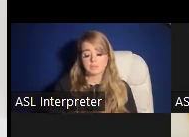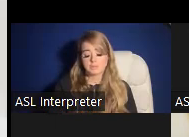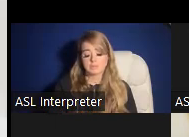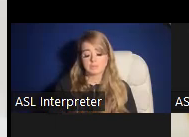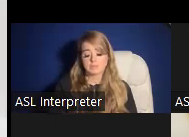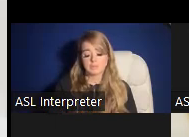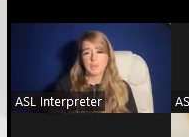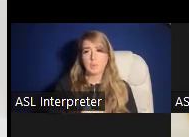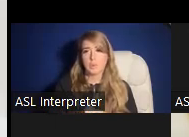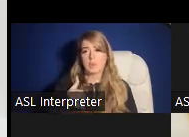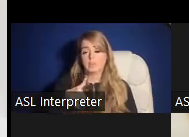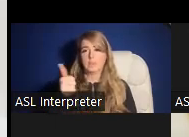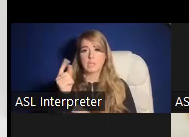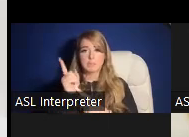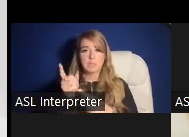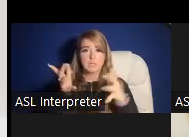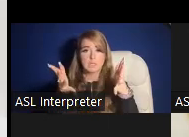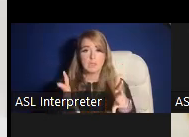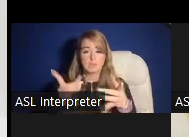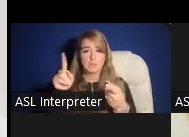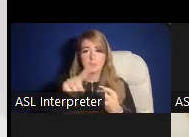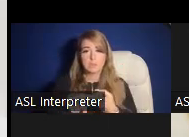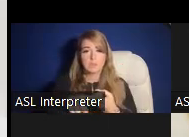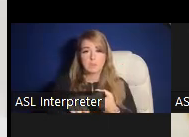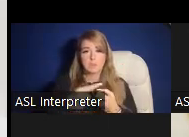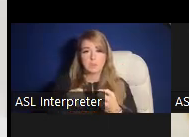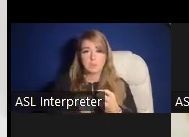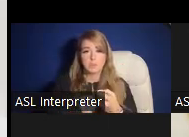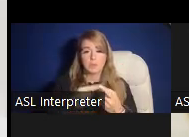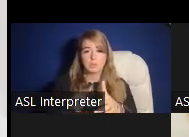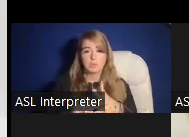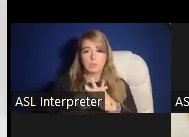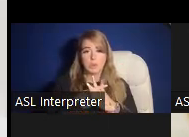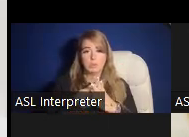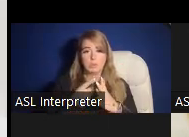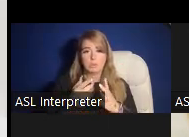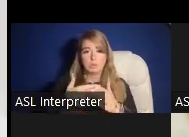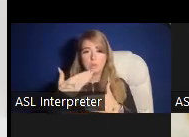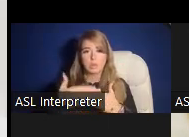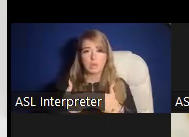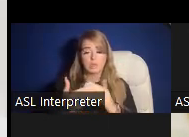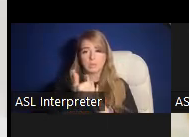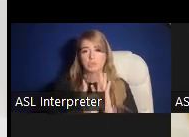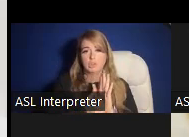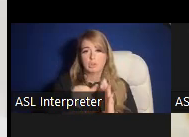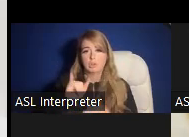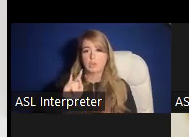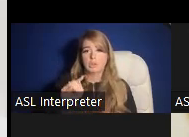We have 10 more minutes till we go to public, till we move on to our next agenda.